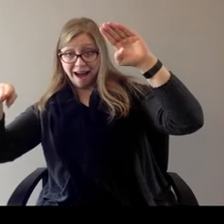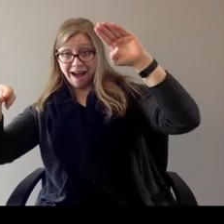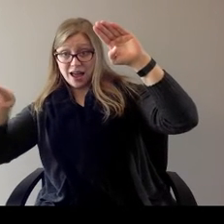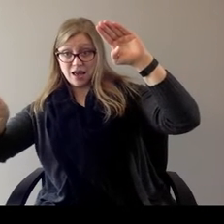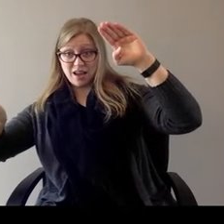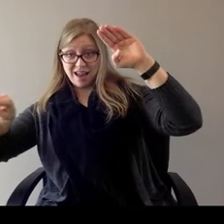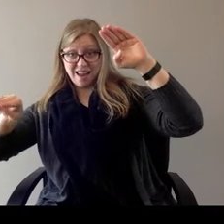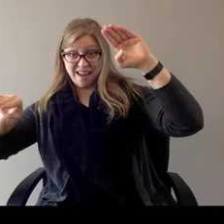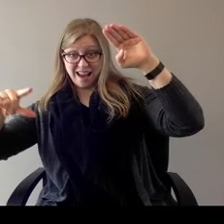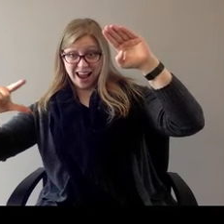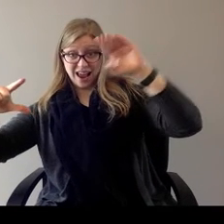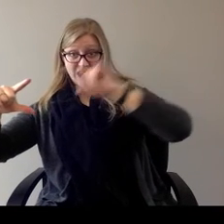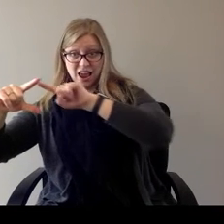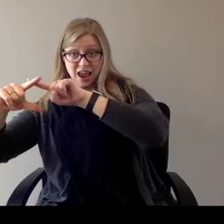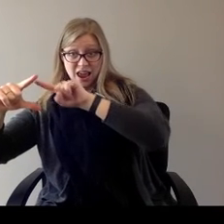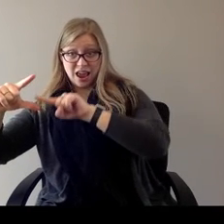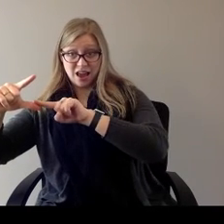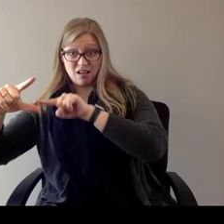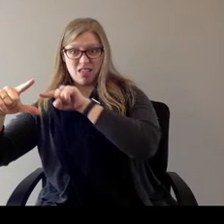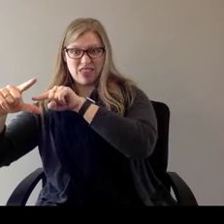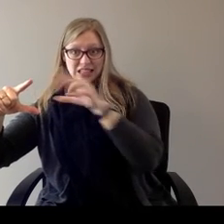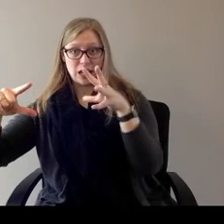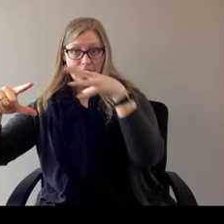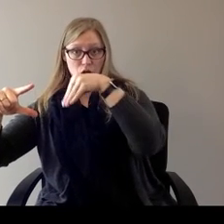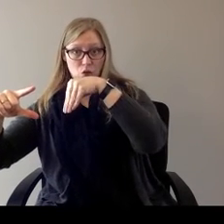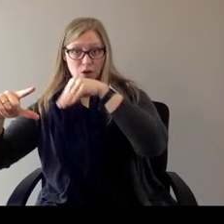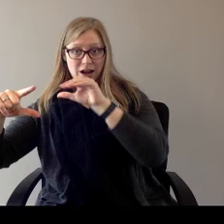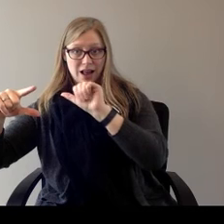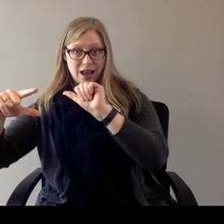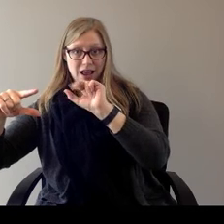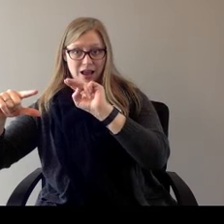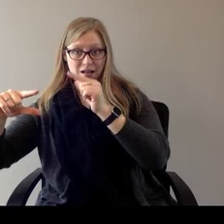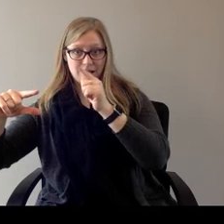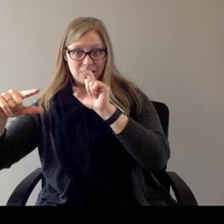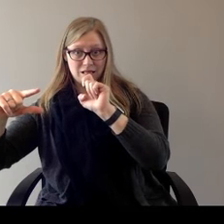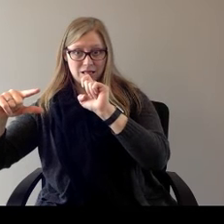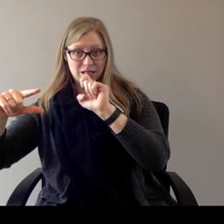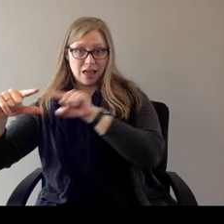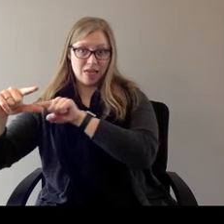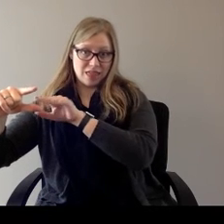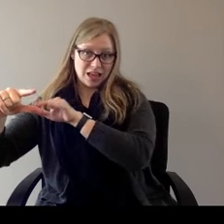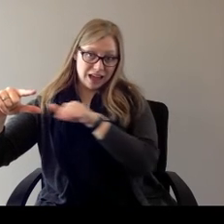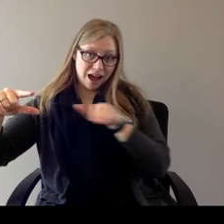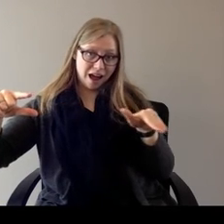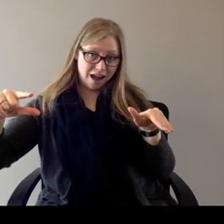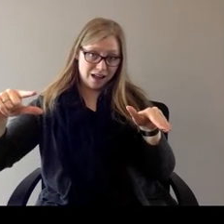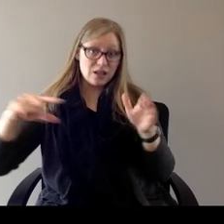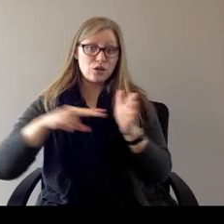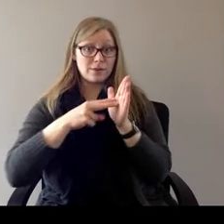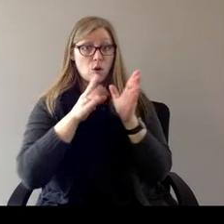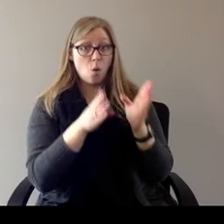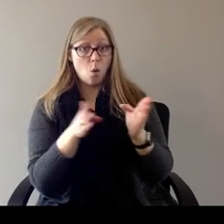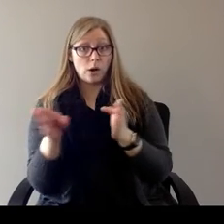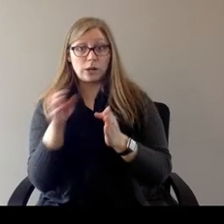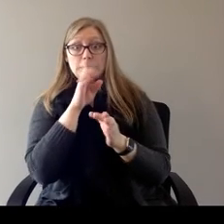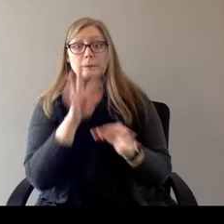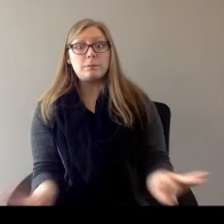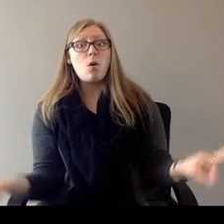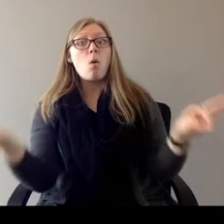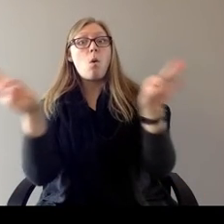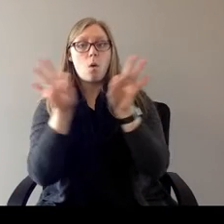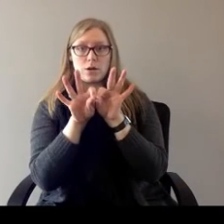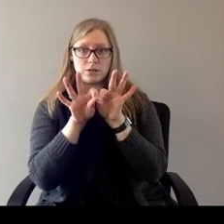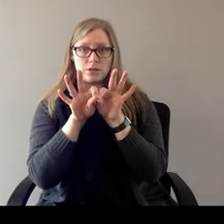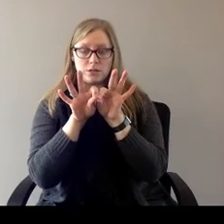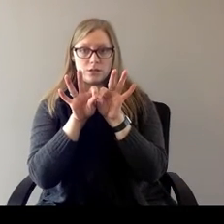between that side and the adjacent side. So order is really important when you're using that. So the